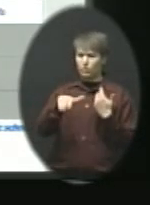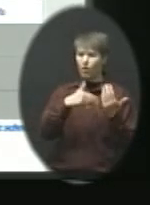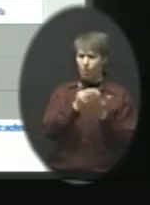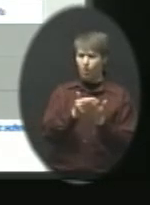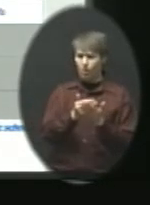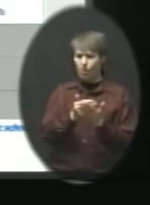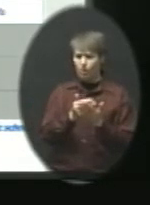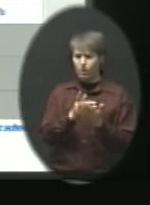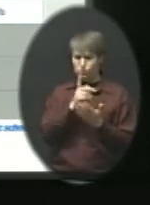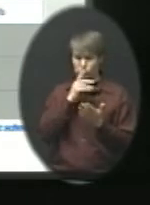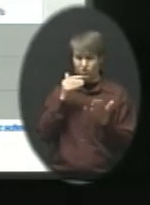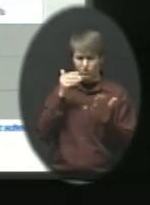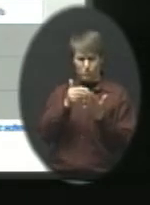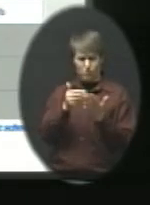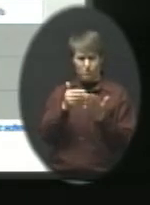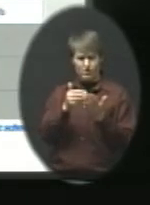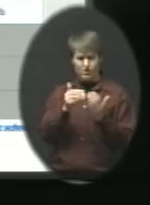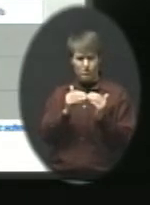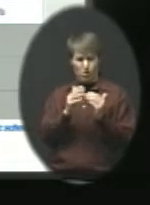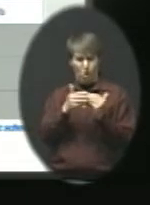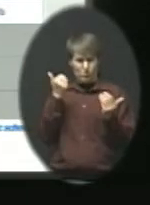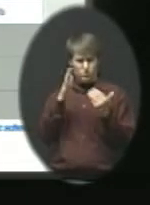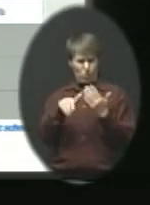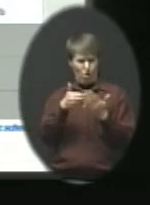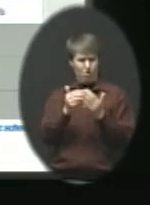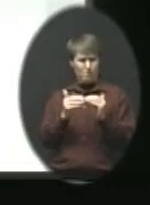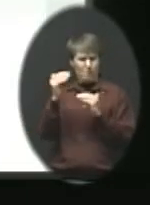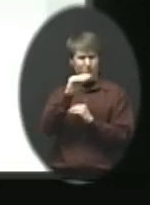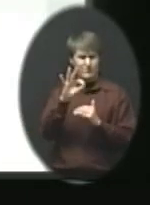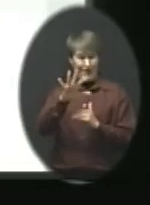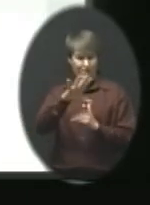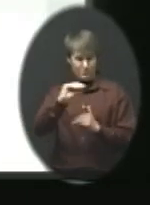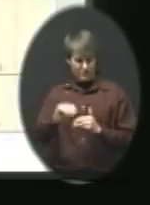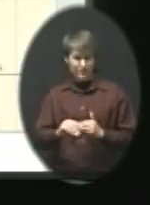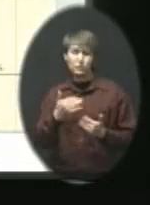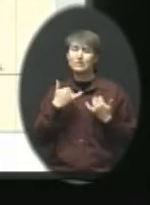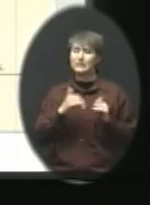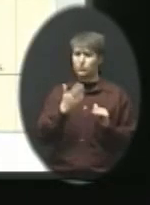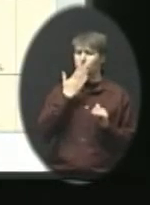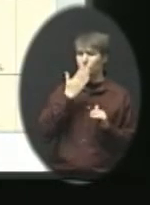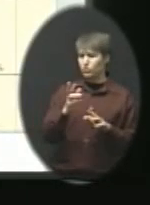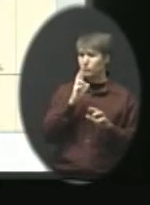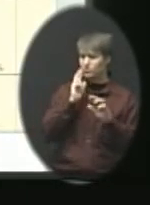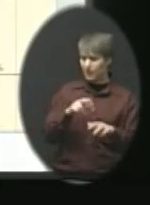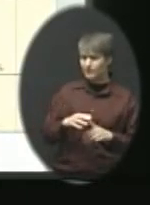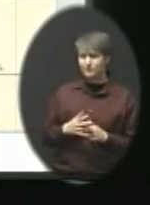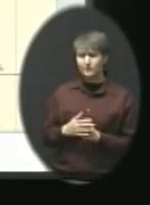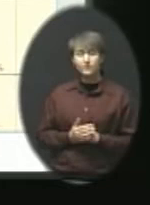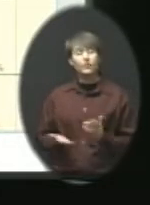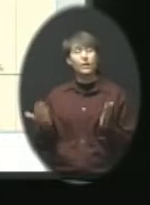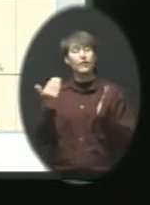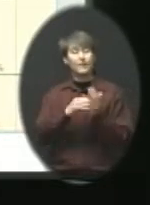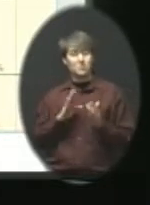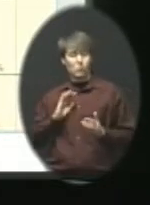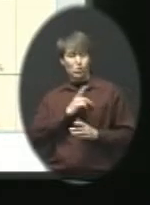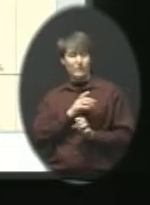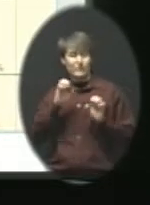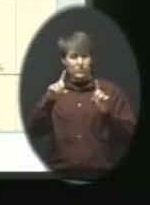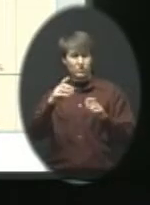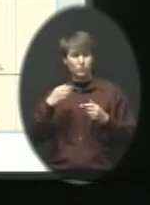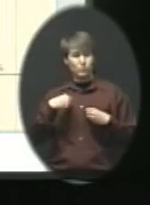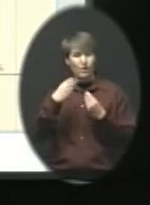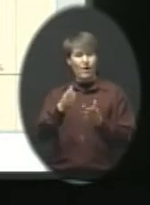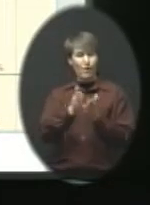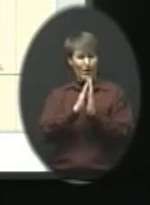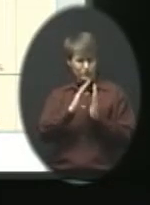even almost close to above 95%. So that's a very good response rate. Again, the Board of Education, we asked three questions